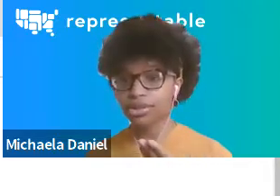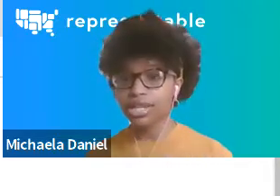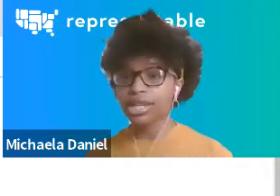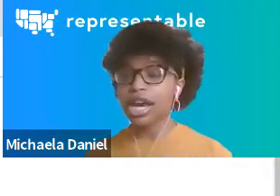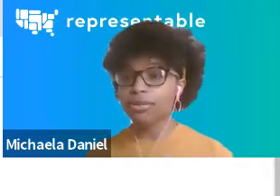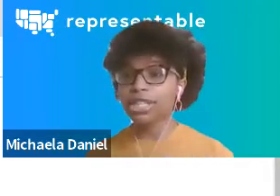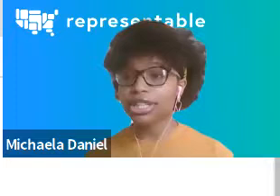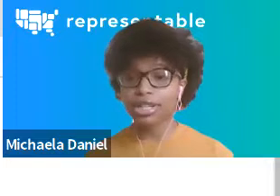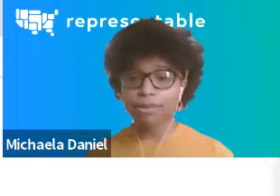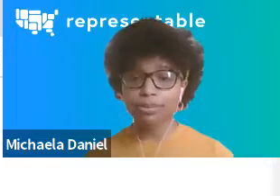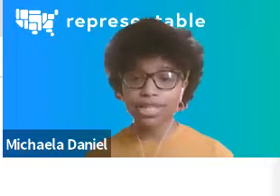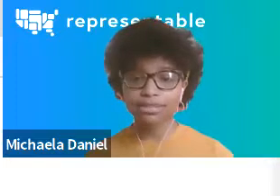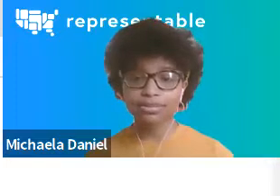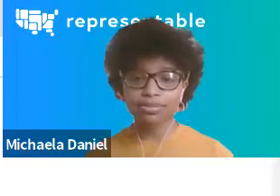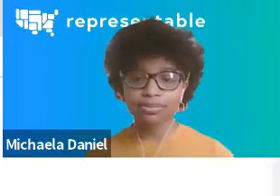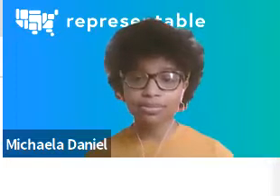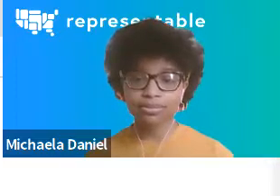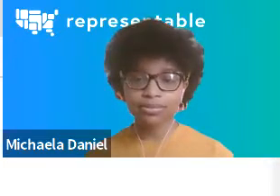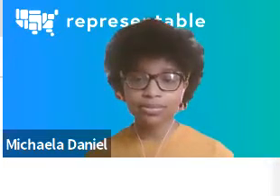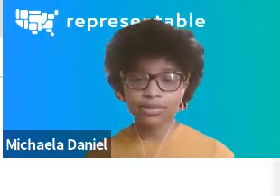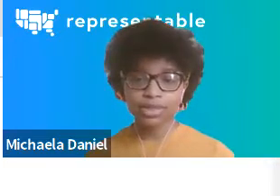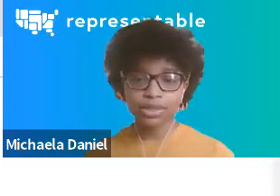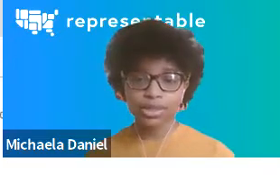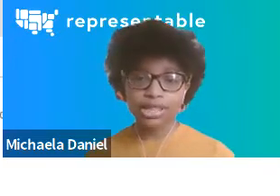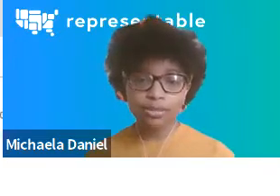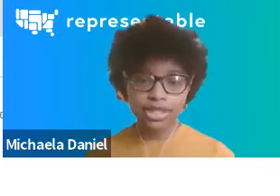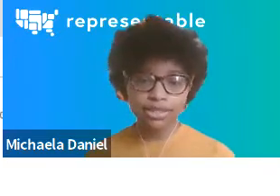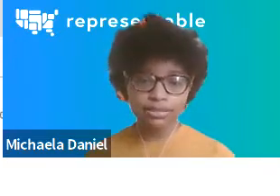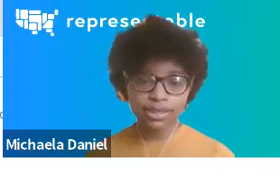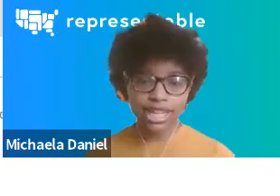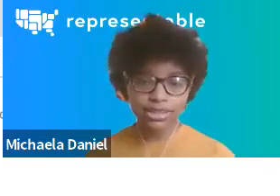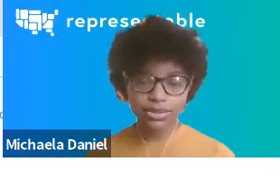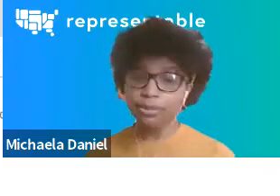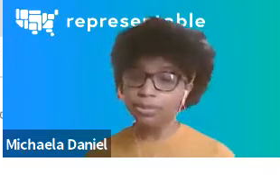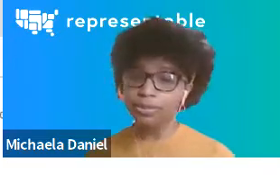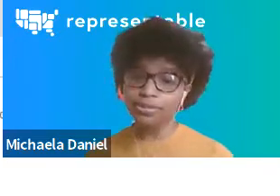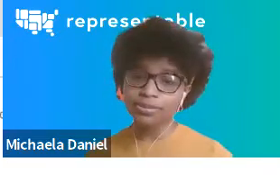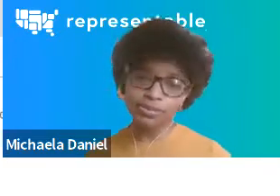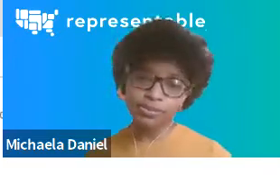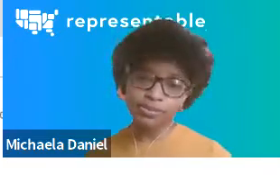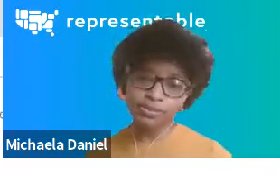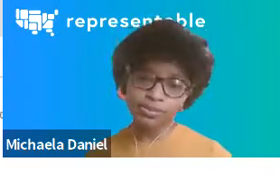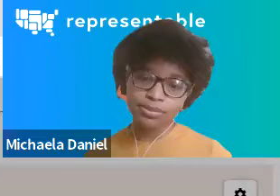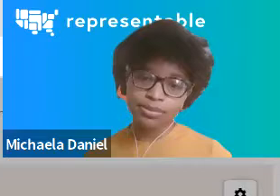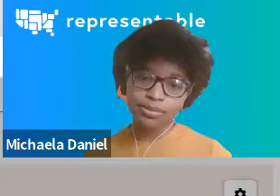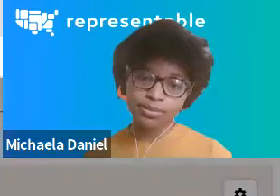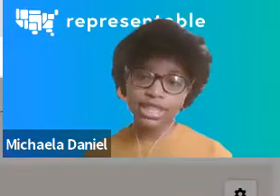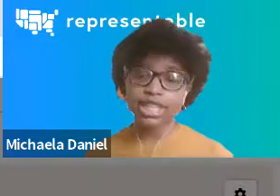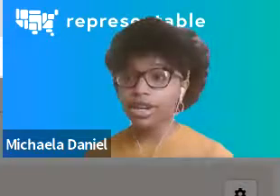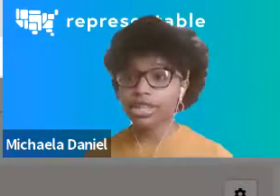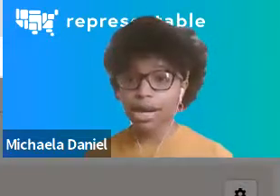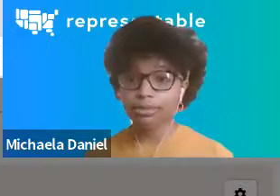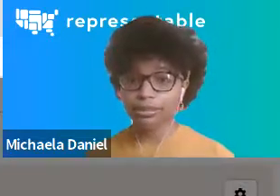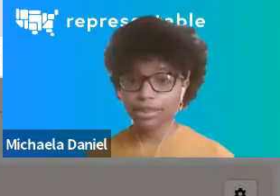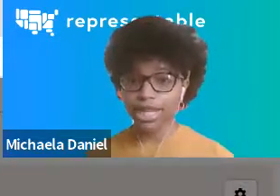we use, I'm ready to start mapping. So I'll name it Michaela's Home. And here we